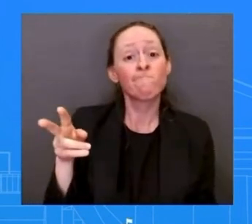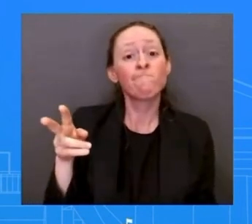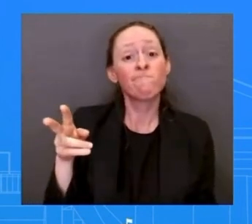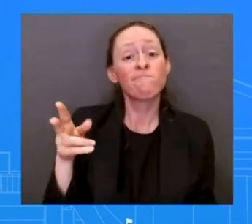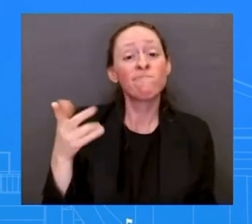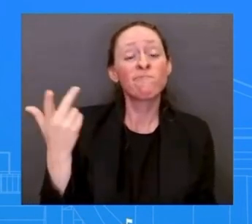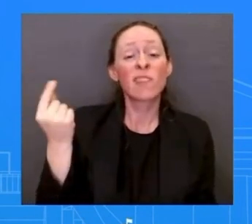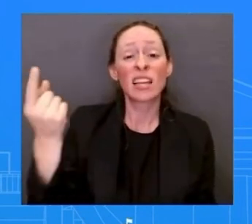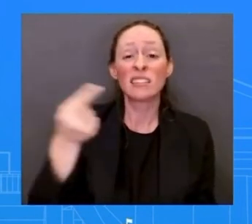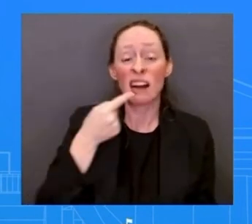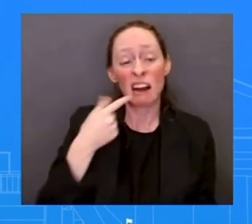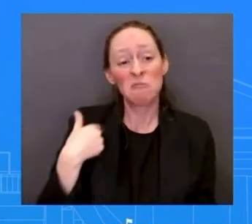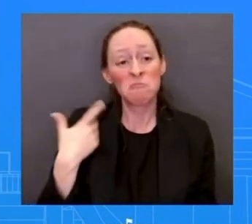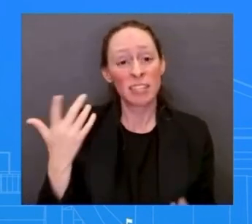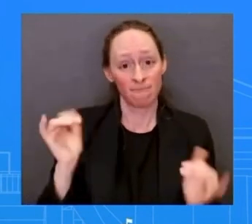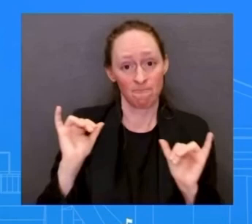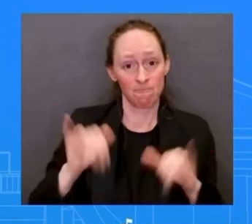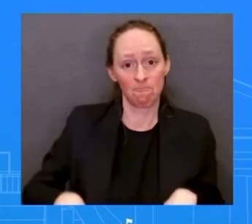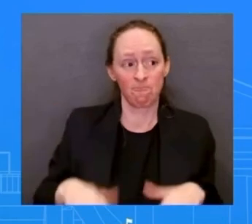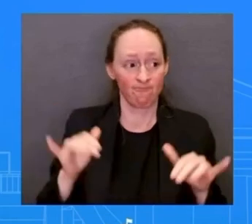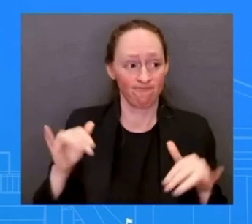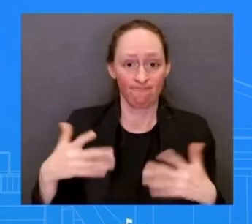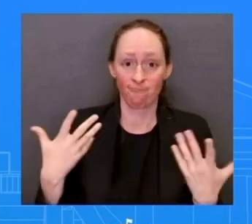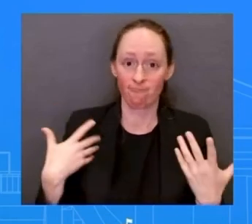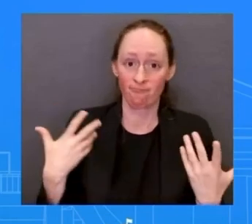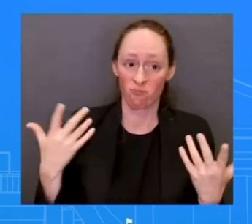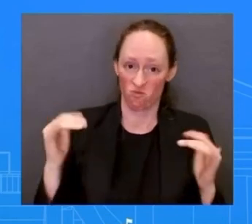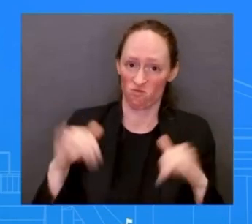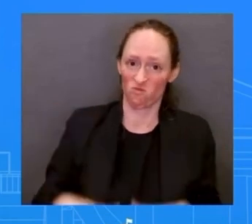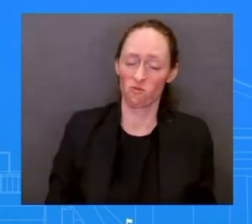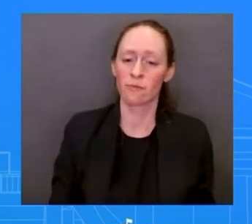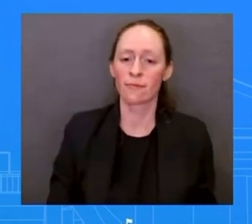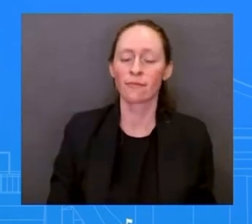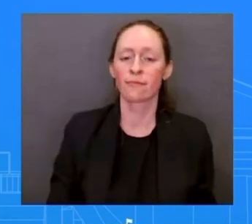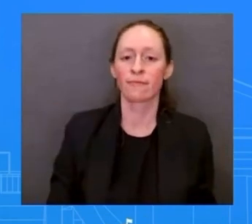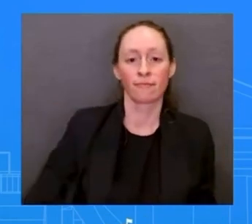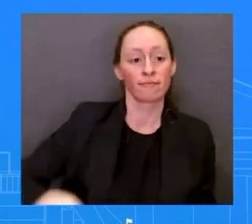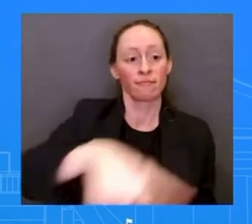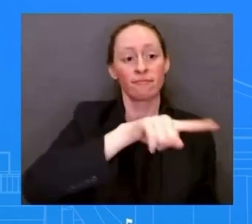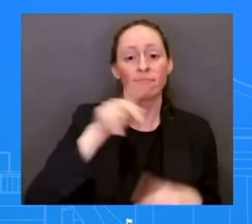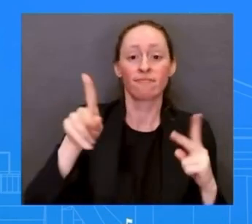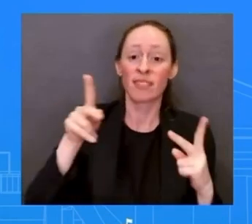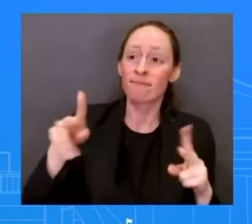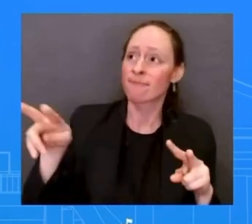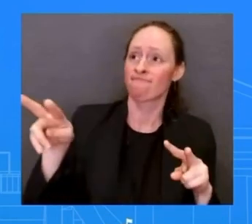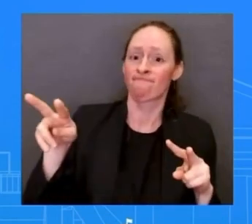it's, you know, I'll lay it out for the American people, and they can see themselves and make their decisions for themselves.